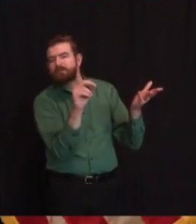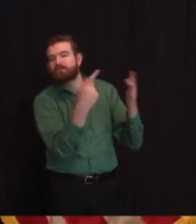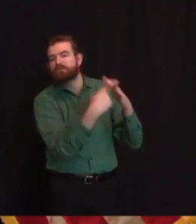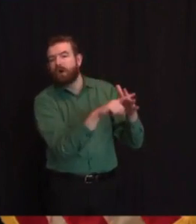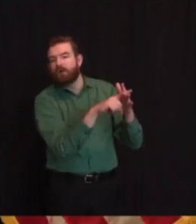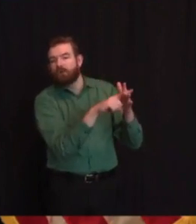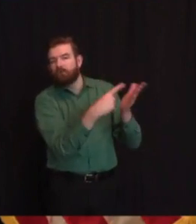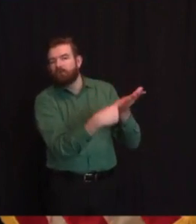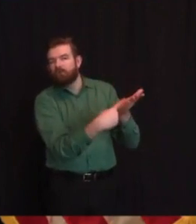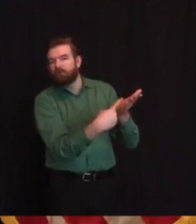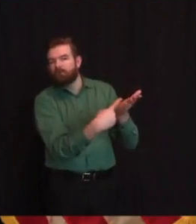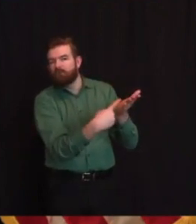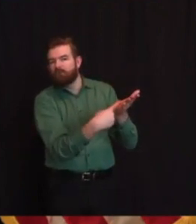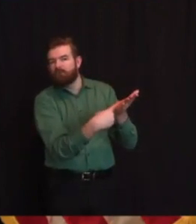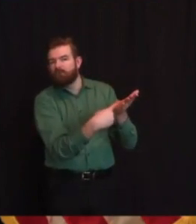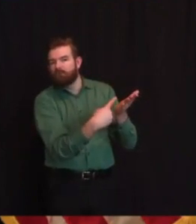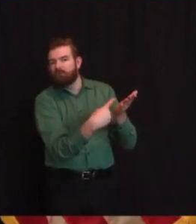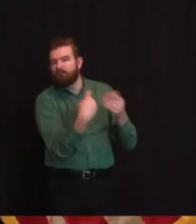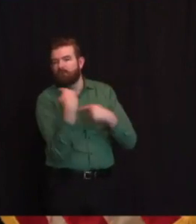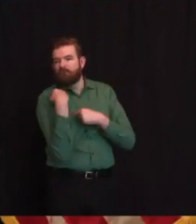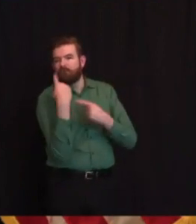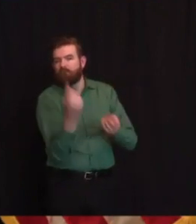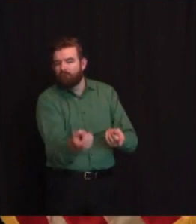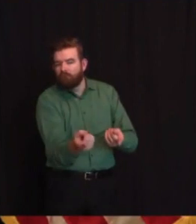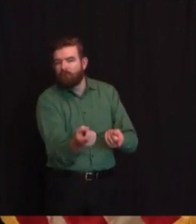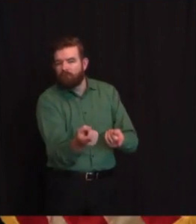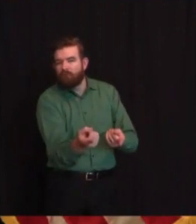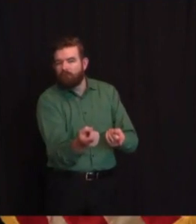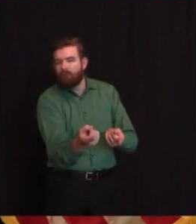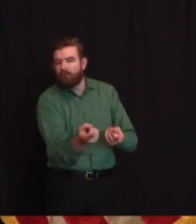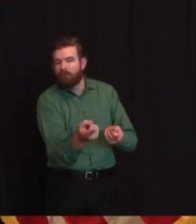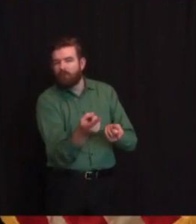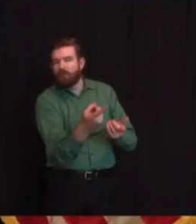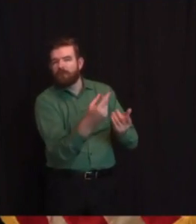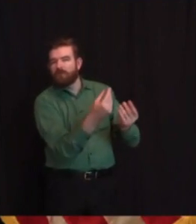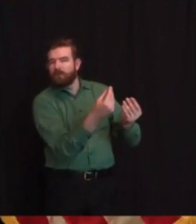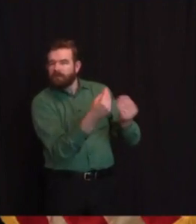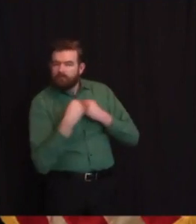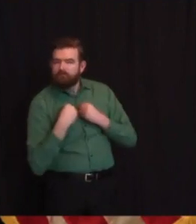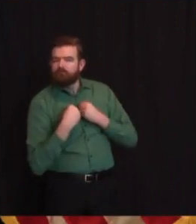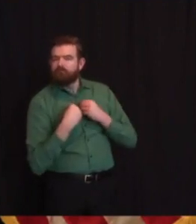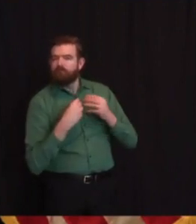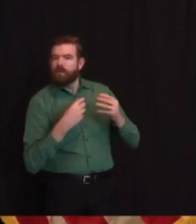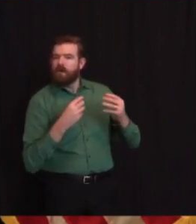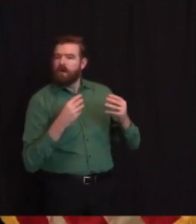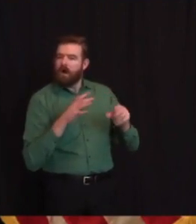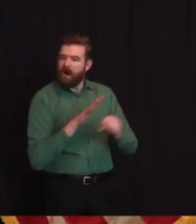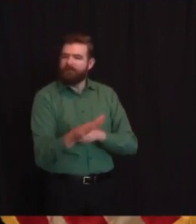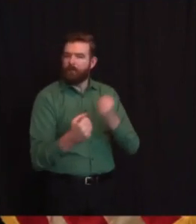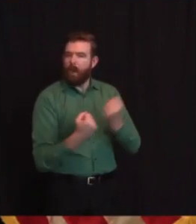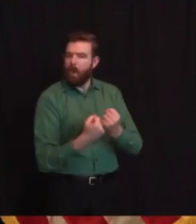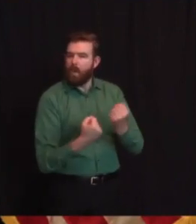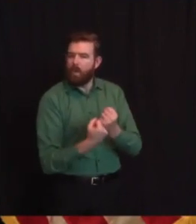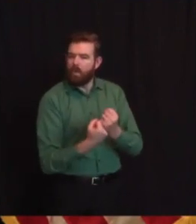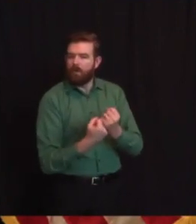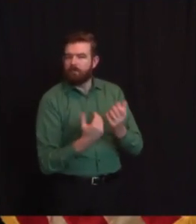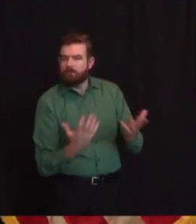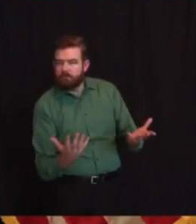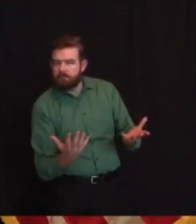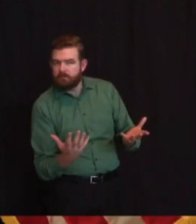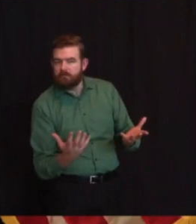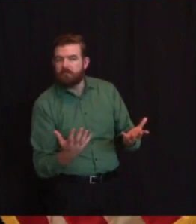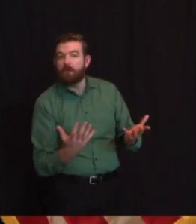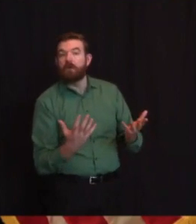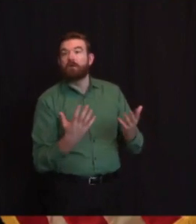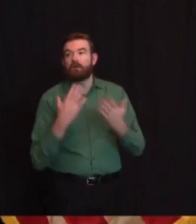week that will have real tangible benefits. I want to thank Judy and Ed and their teams,